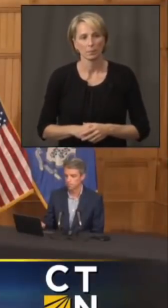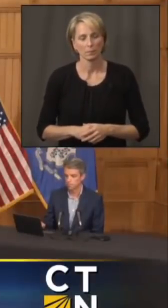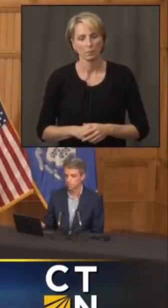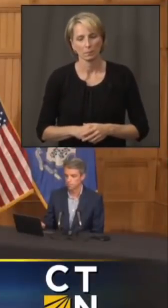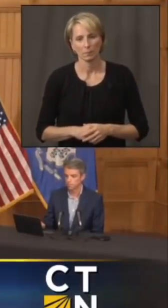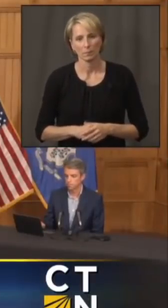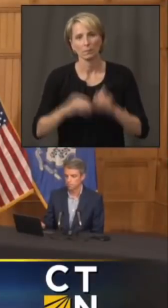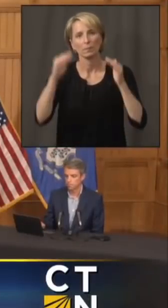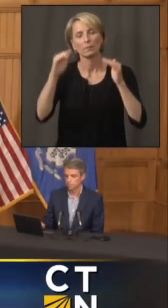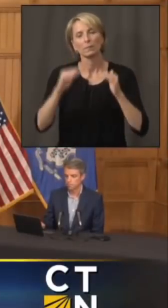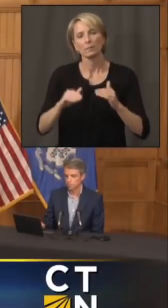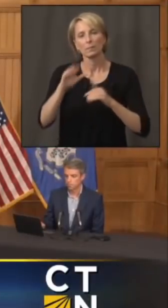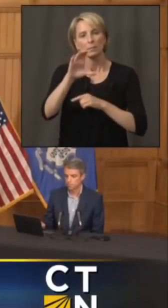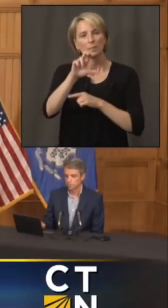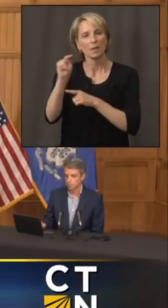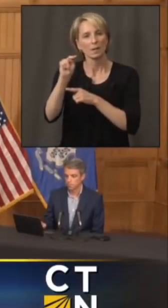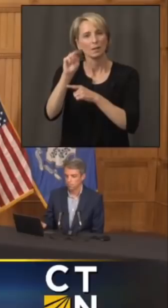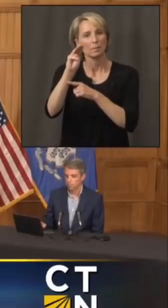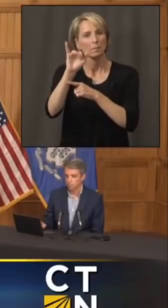The Connecticut Mirror.